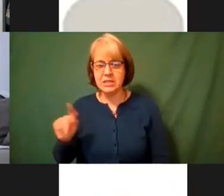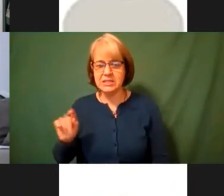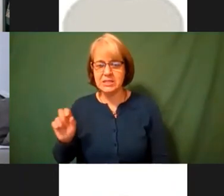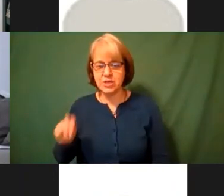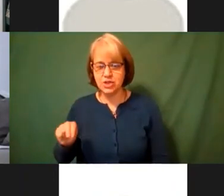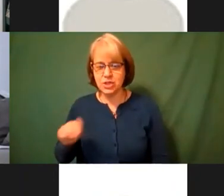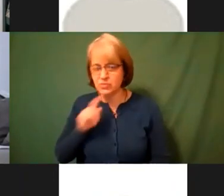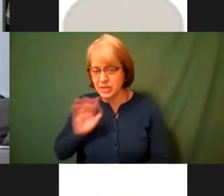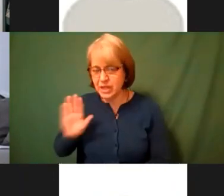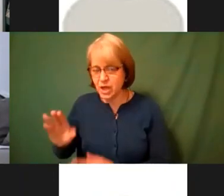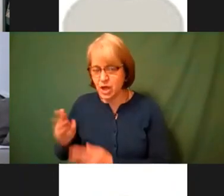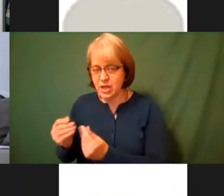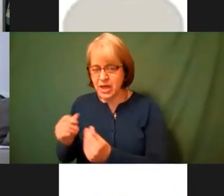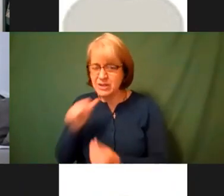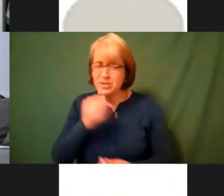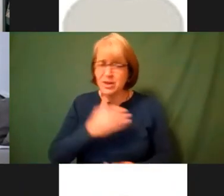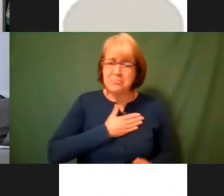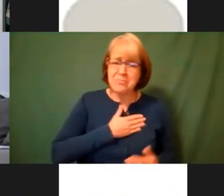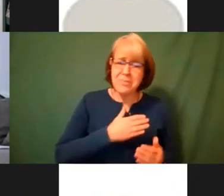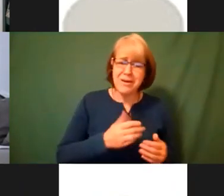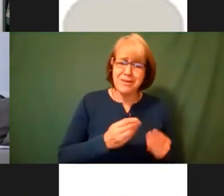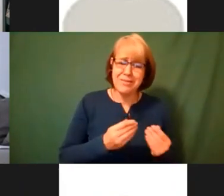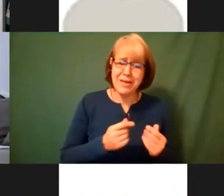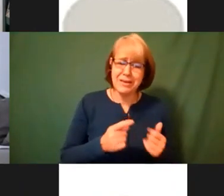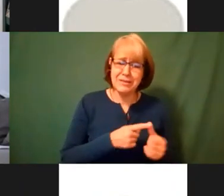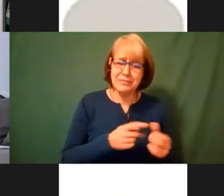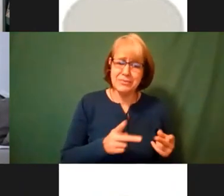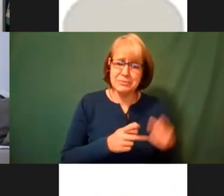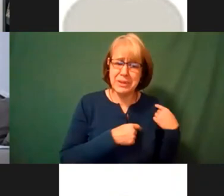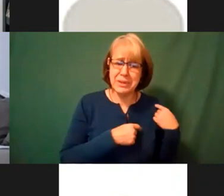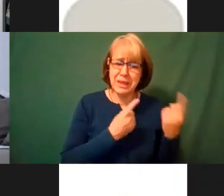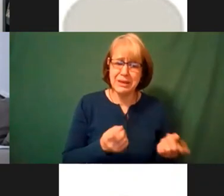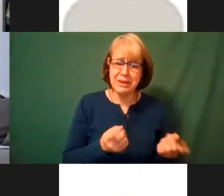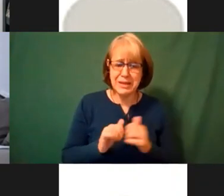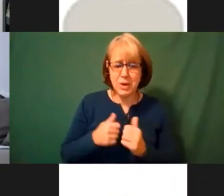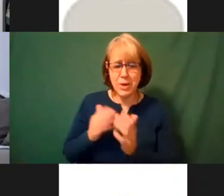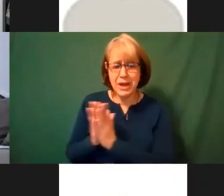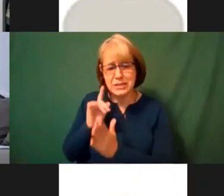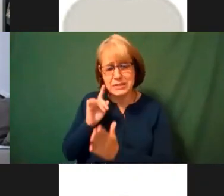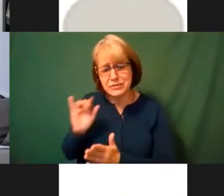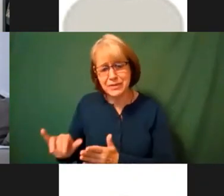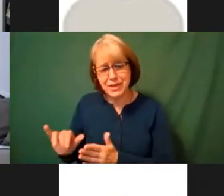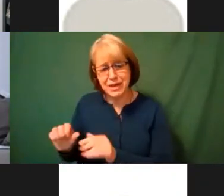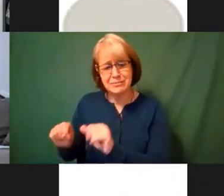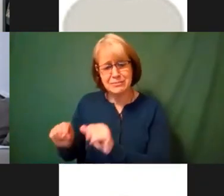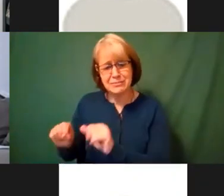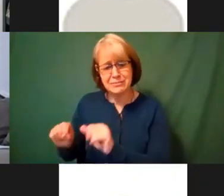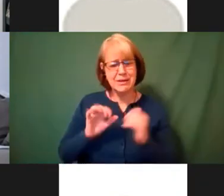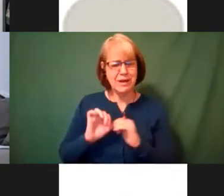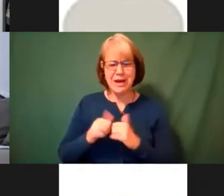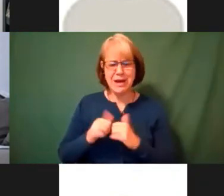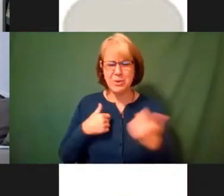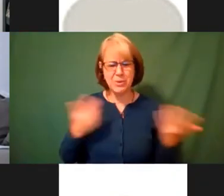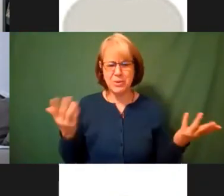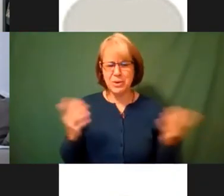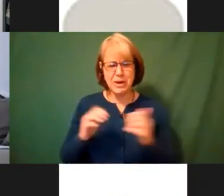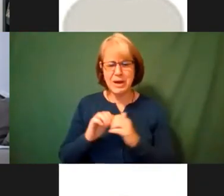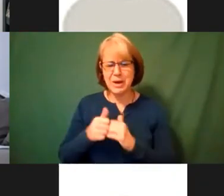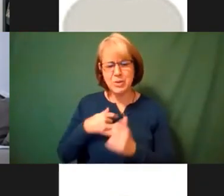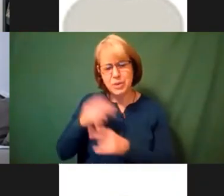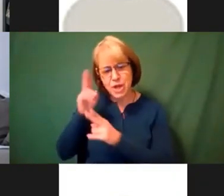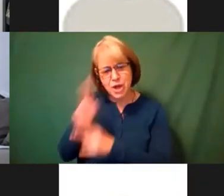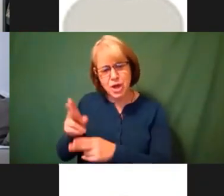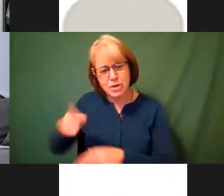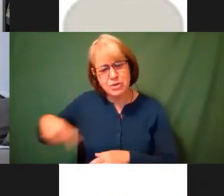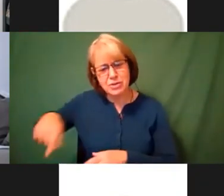of ours in the first place? Right? What about the people who were here before? How do we hold the fact that Native people had